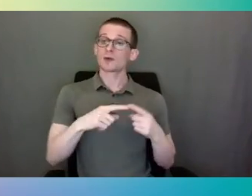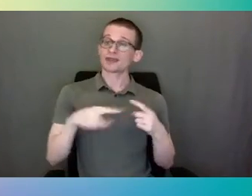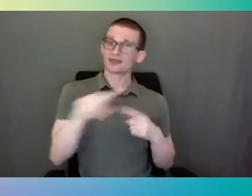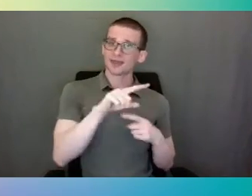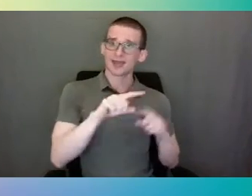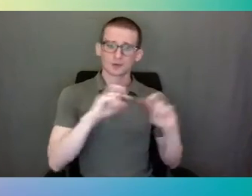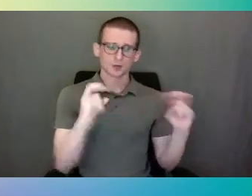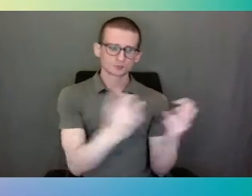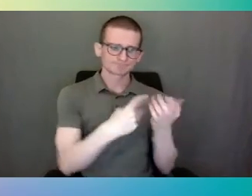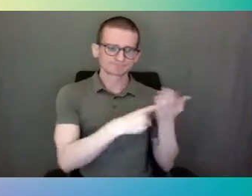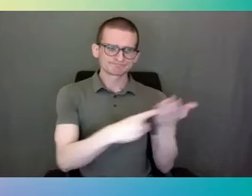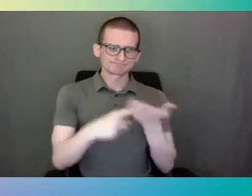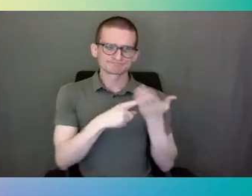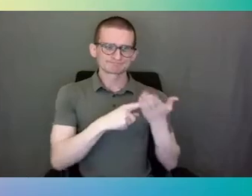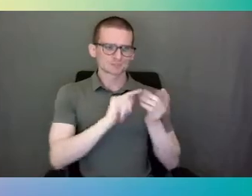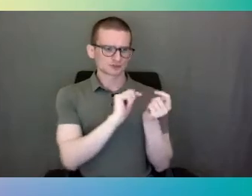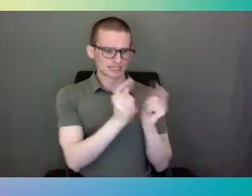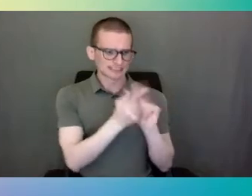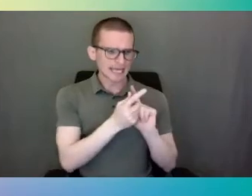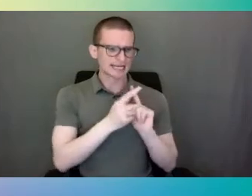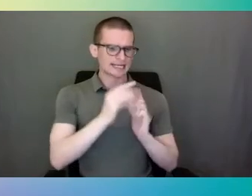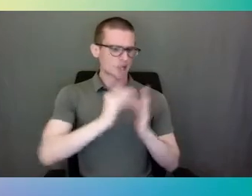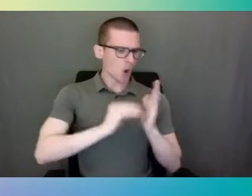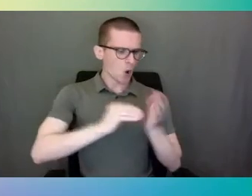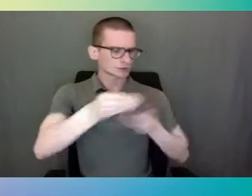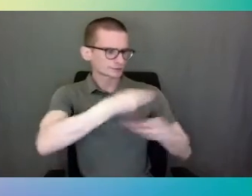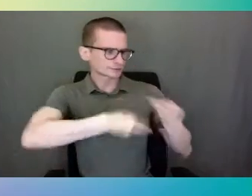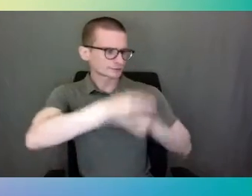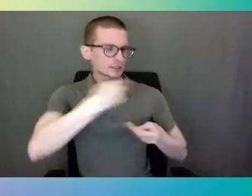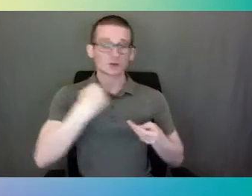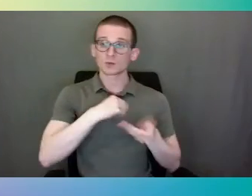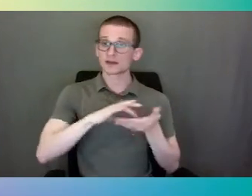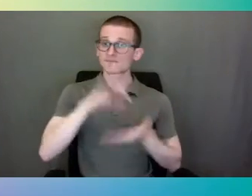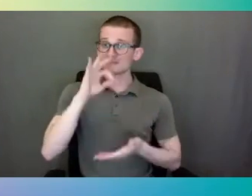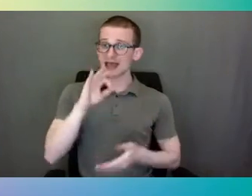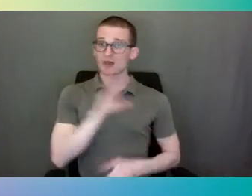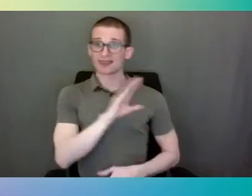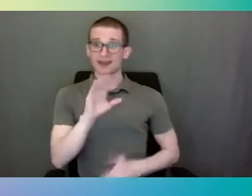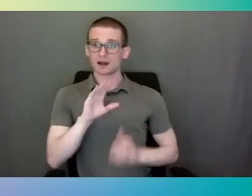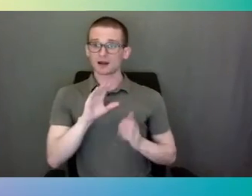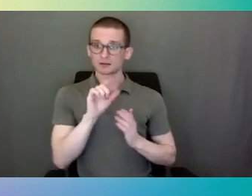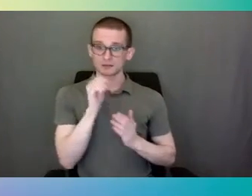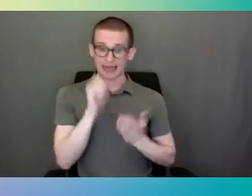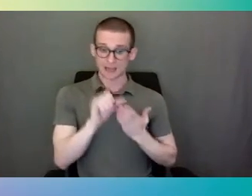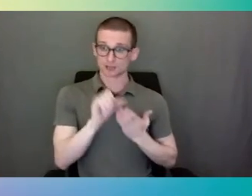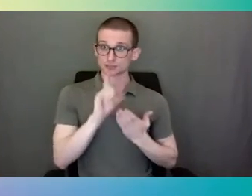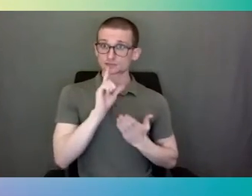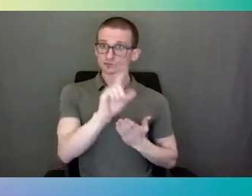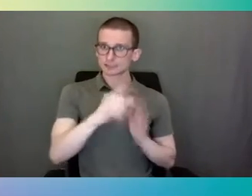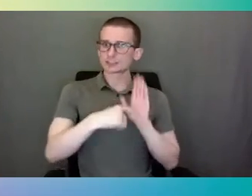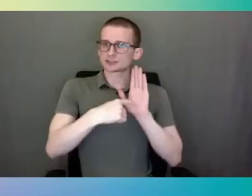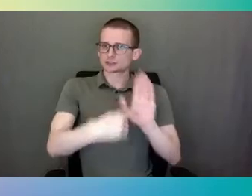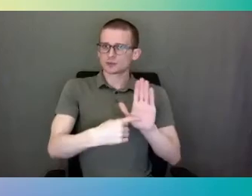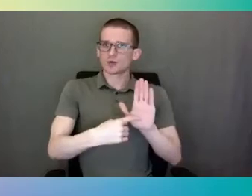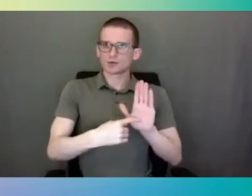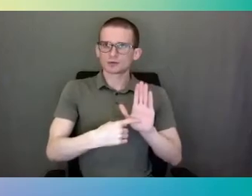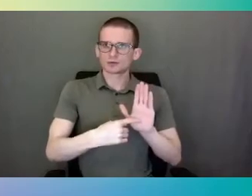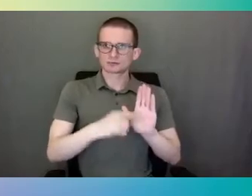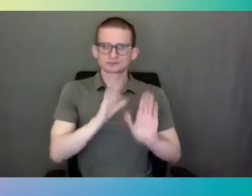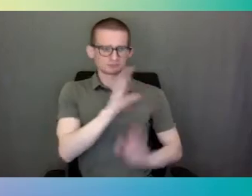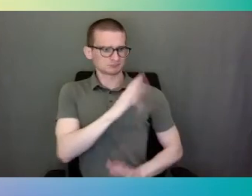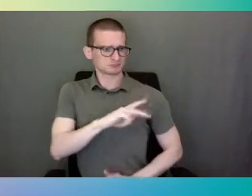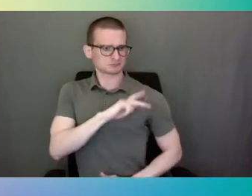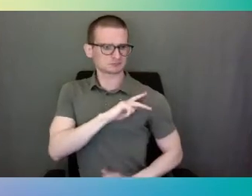together, we found letters, which really revealed a lot about the people that did the translation. But we found these letters, and